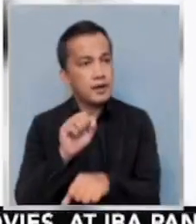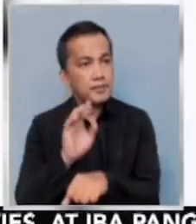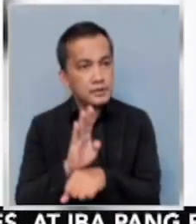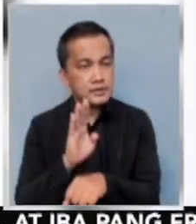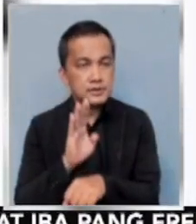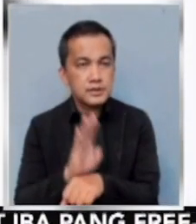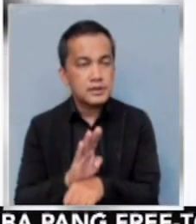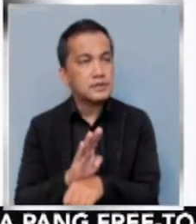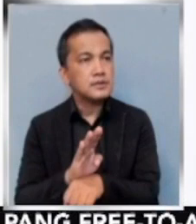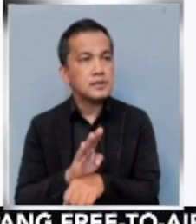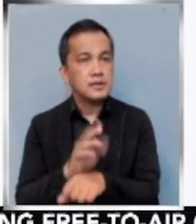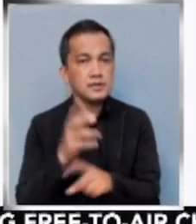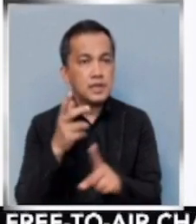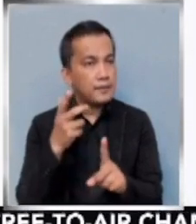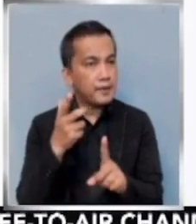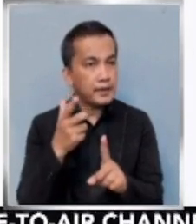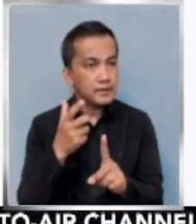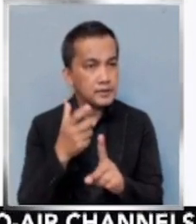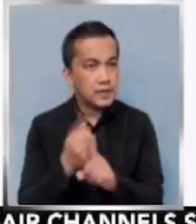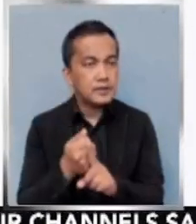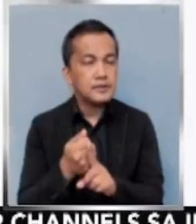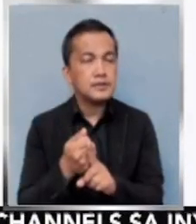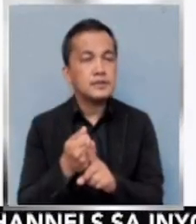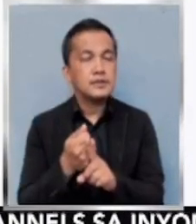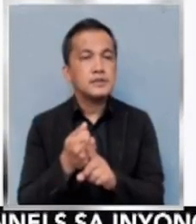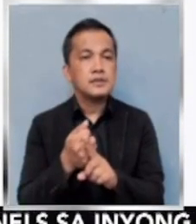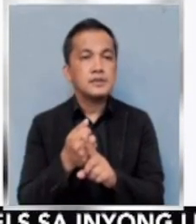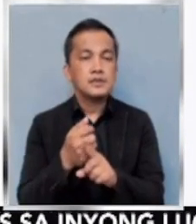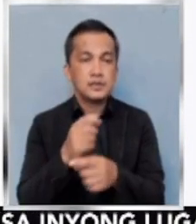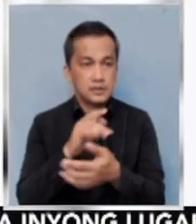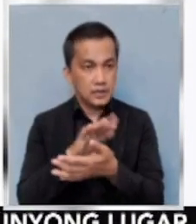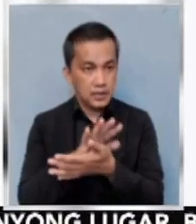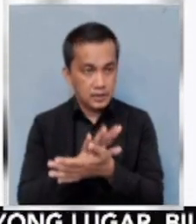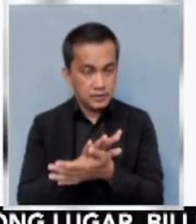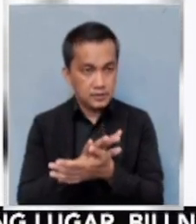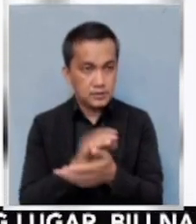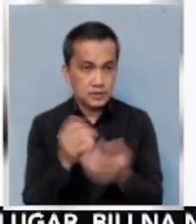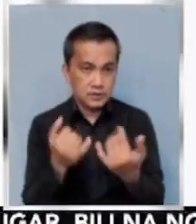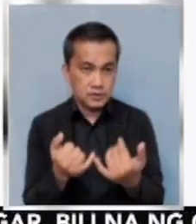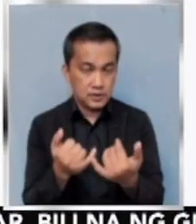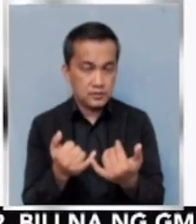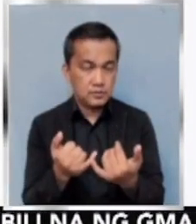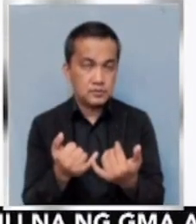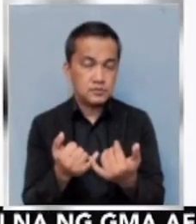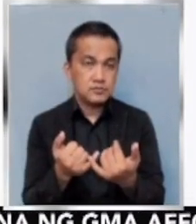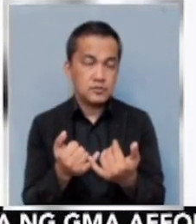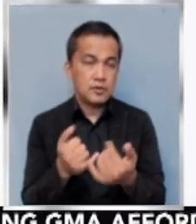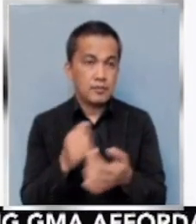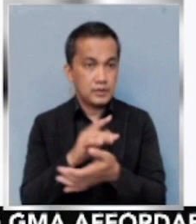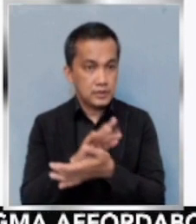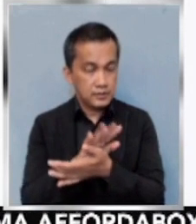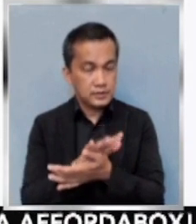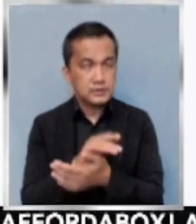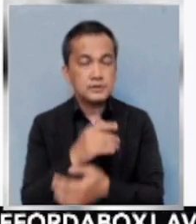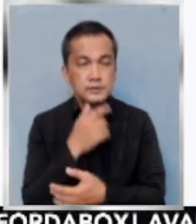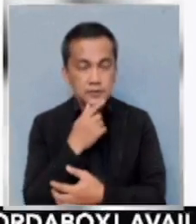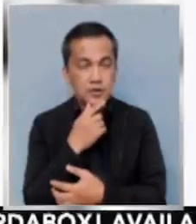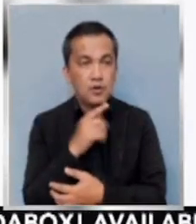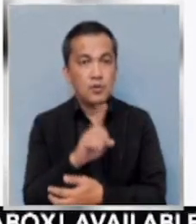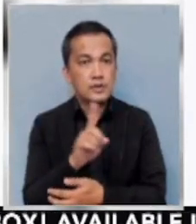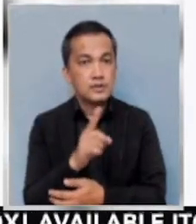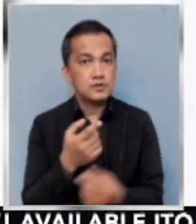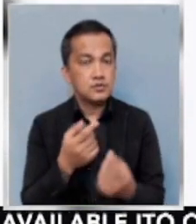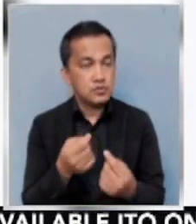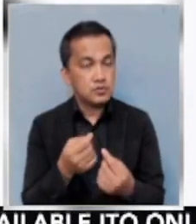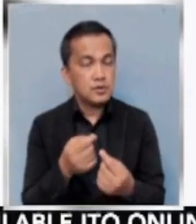were affected by the calamity, and in our case today we have the pandemic, so all they need to do is to